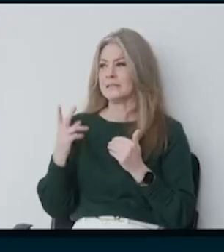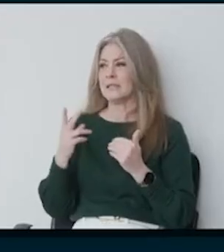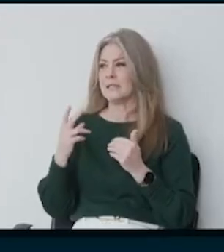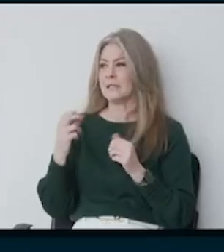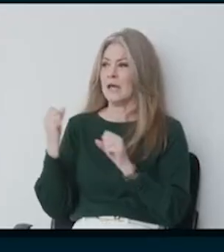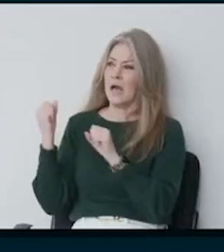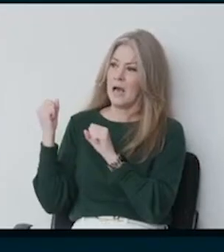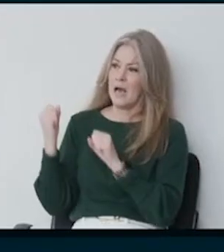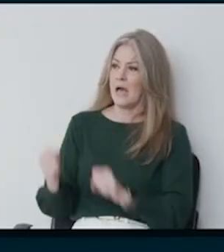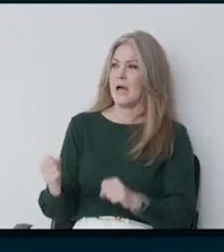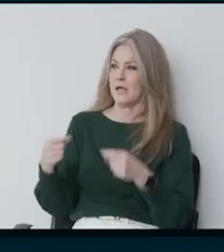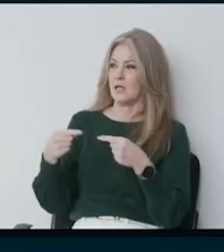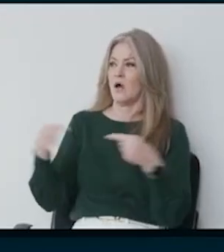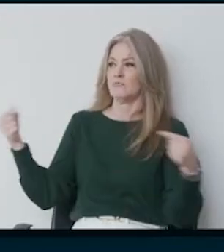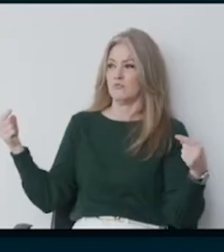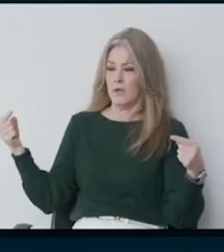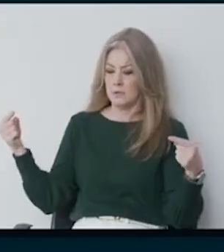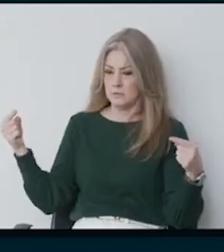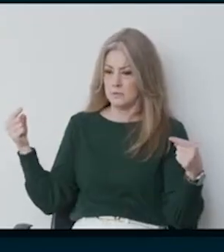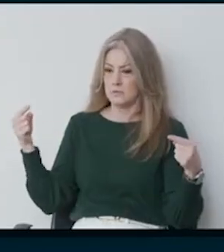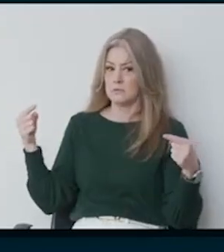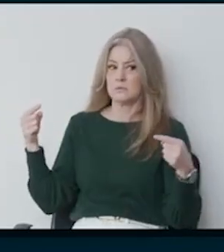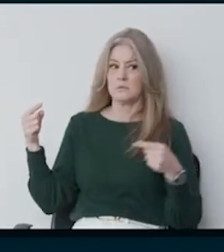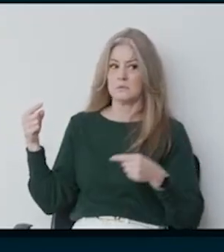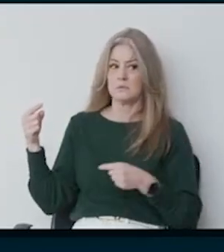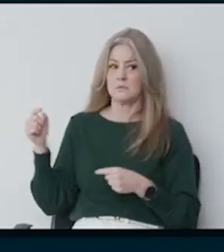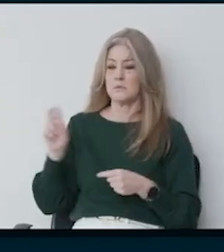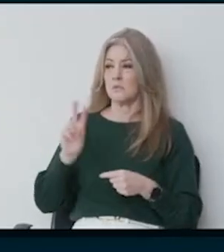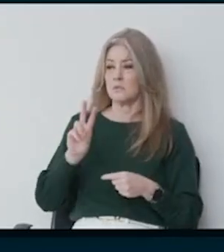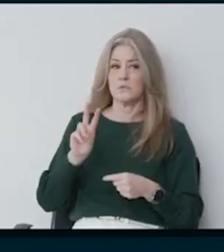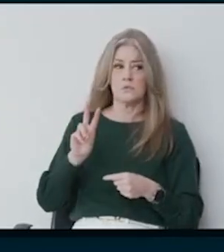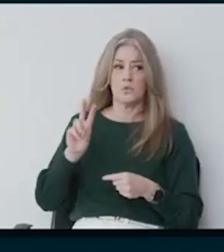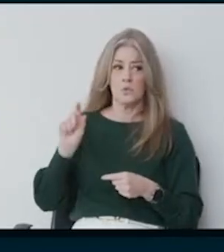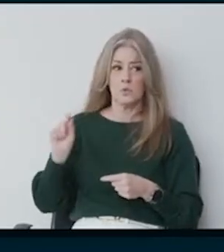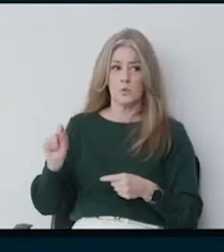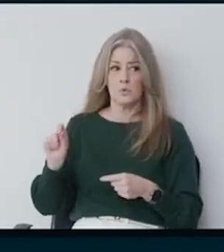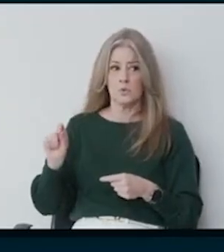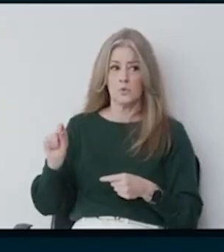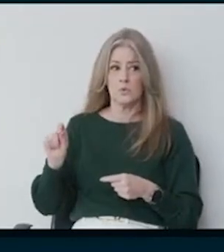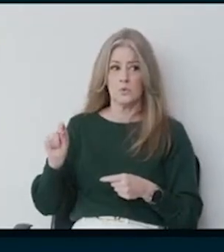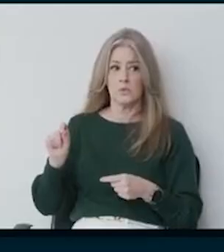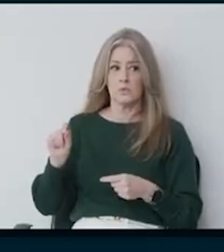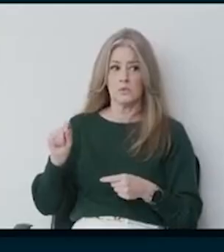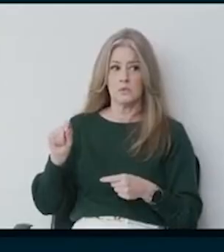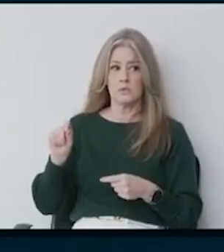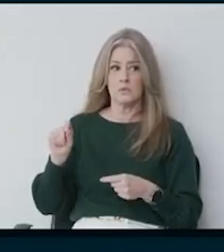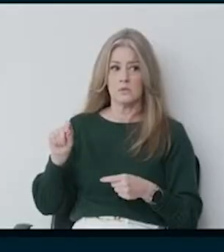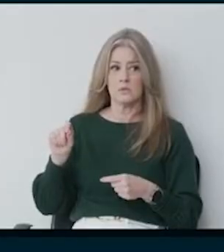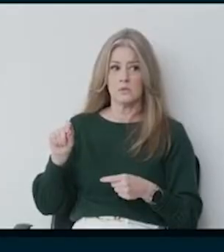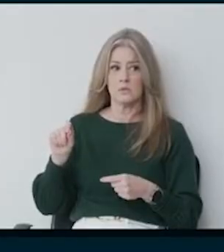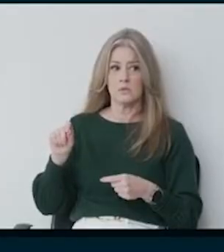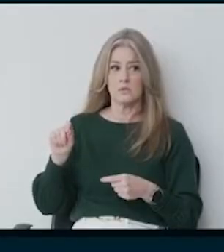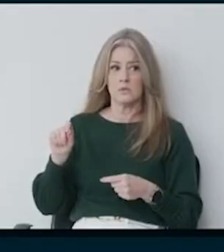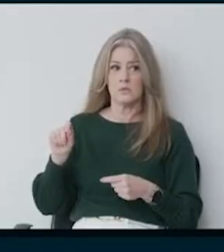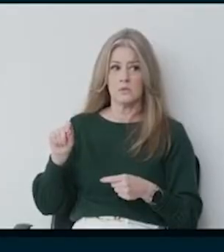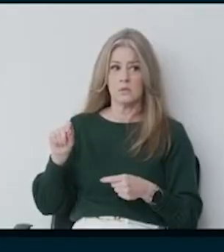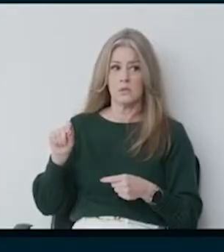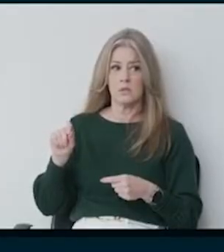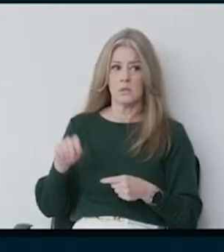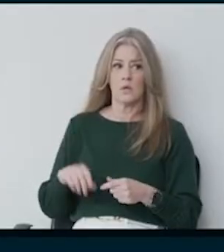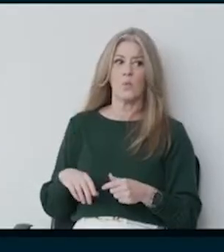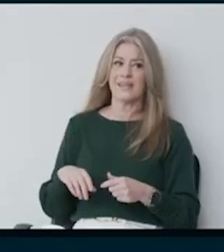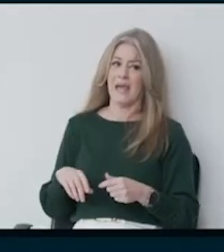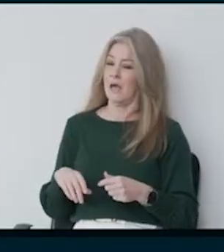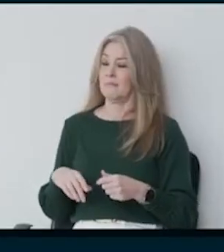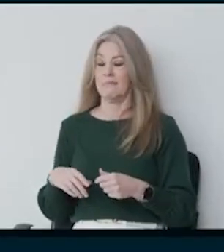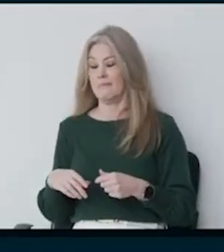high contrast. So in WCAG 2.1, they added this guideline